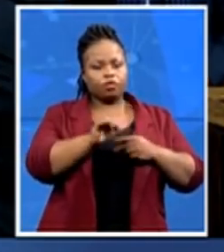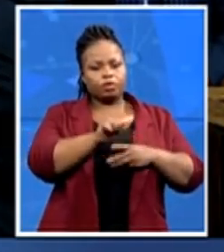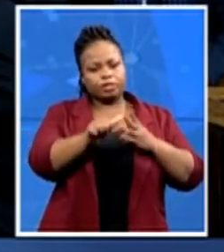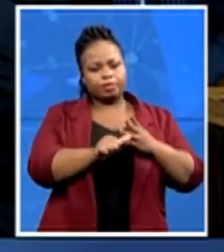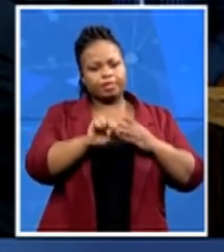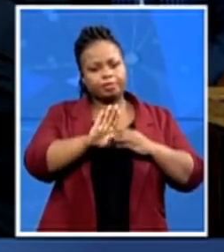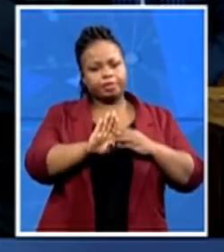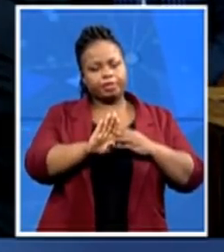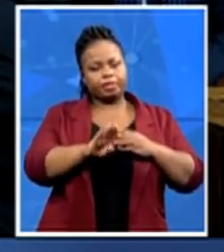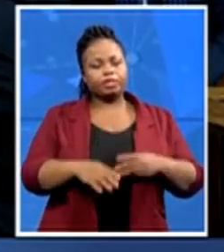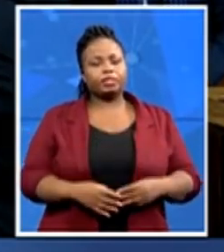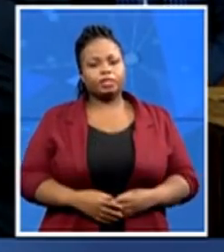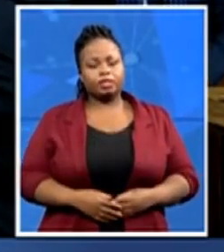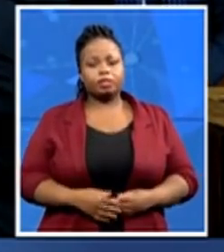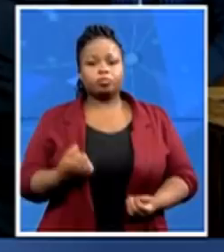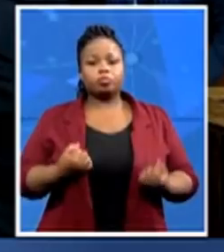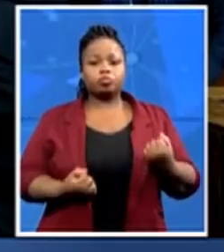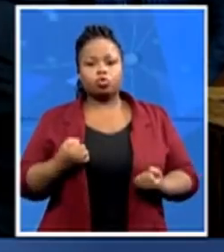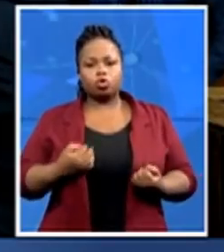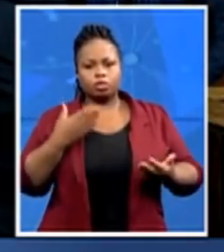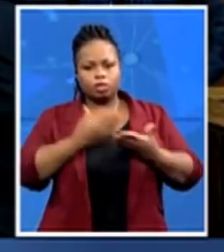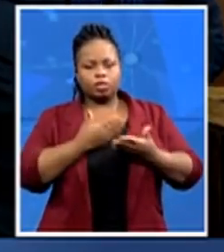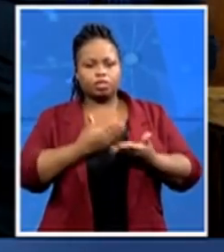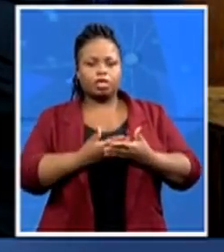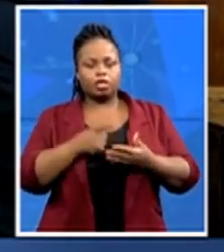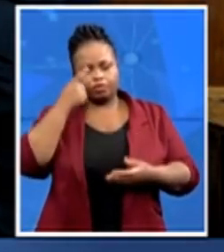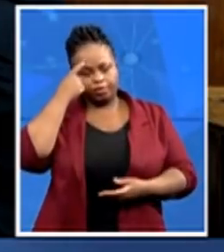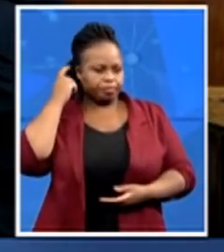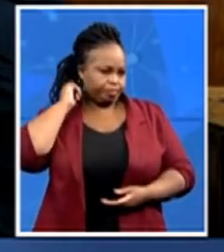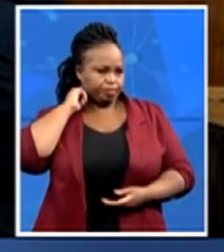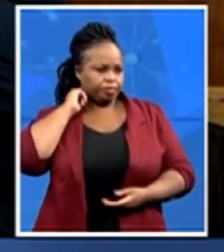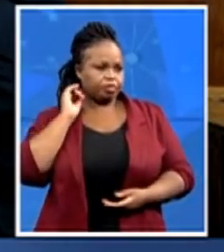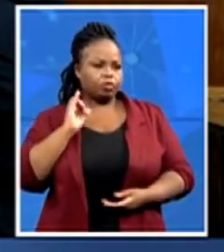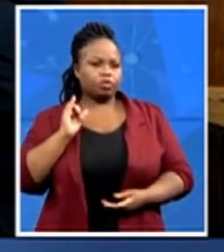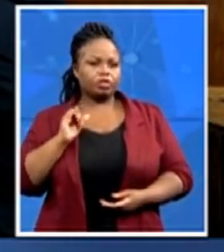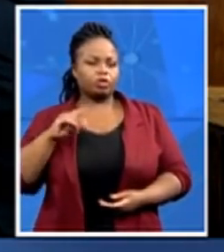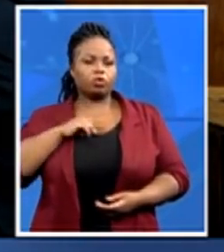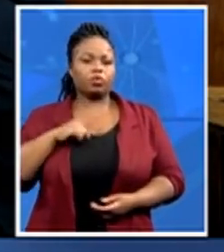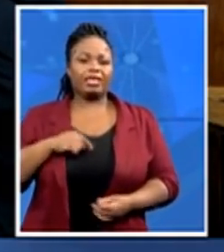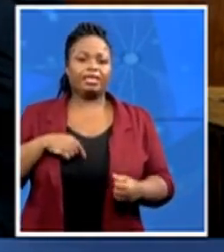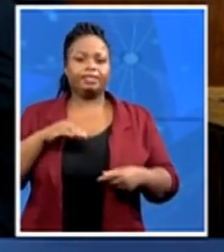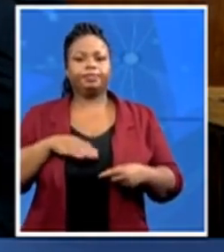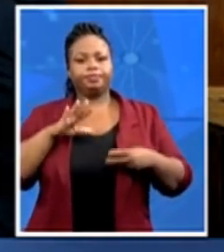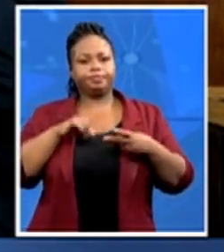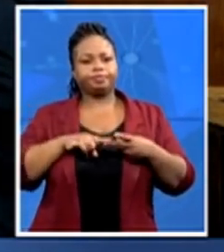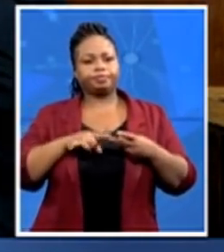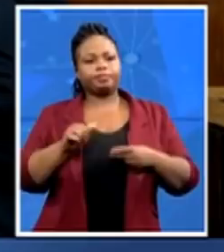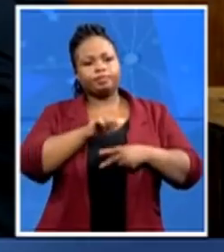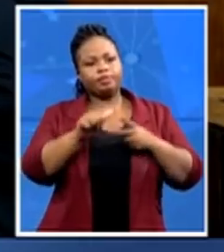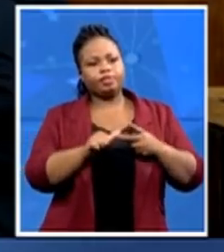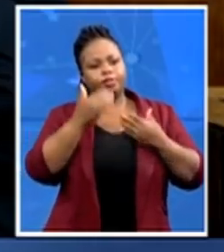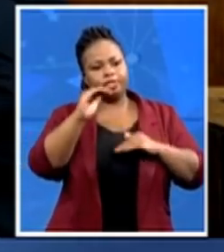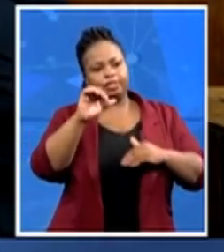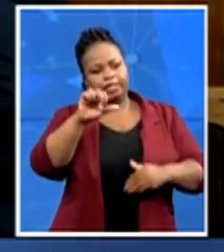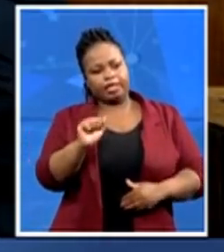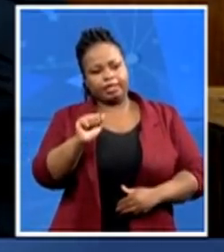where applicable, take into account the following factors, namely, subsection A, the fact that the